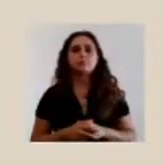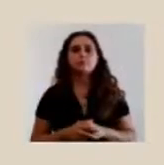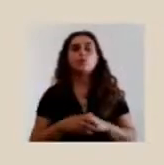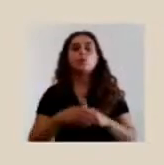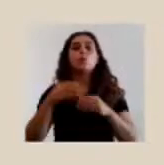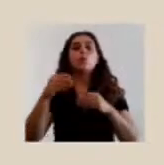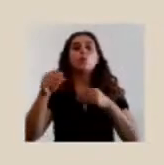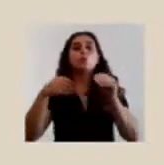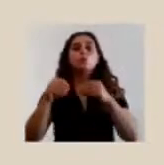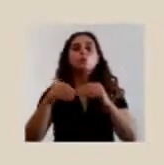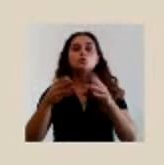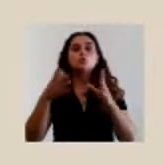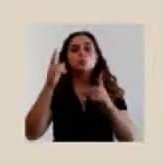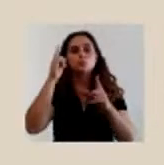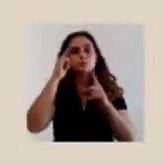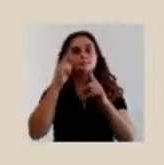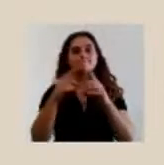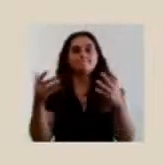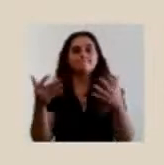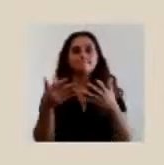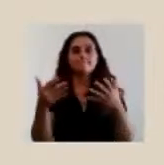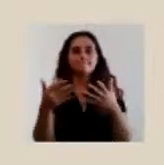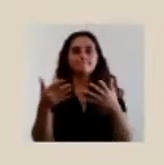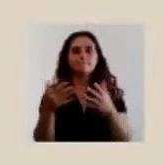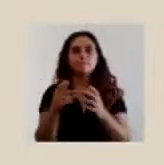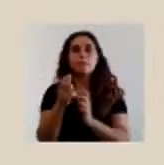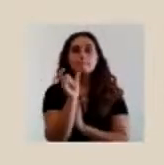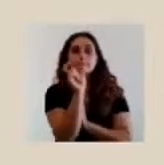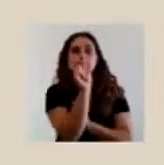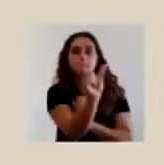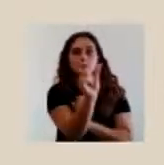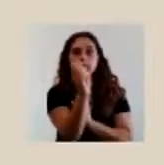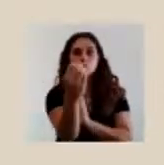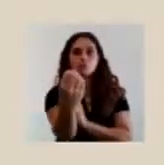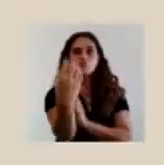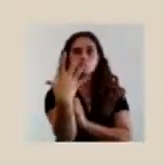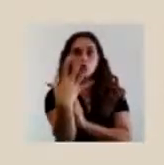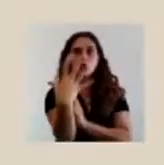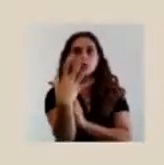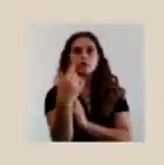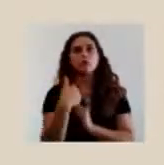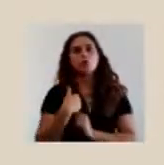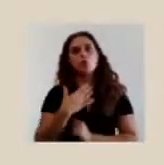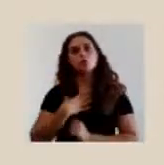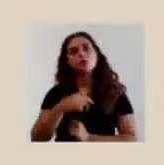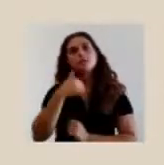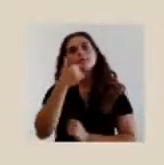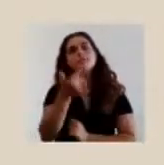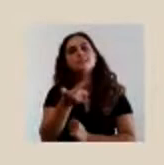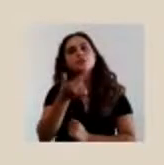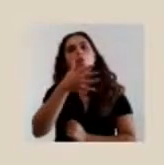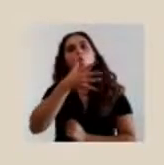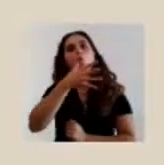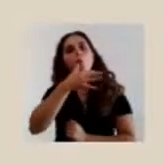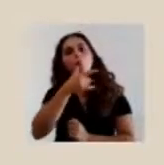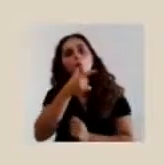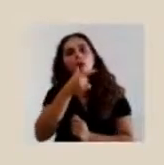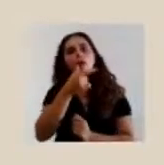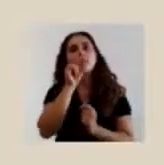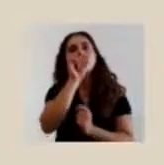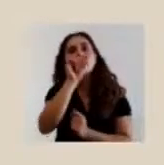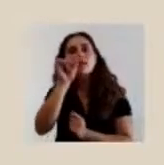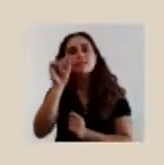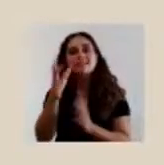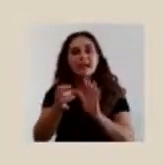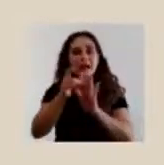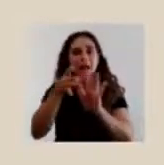The aim of the game is straightforward. A word will pop up on the screen, and I'd like you to say the color of the text as fast as you